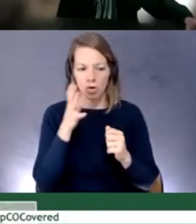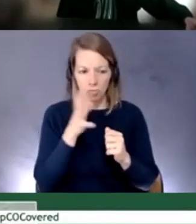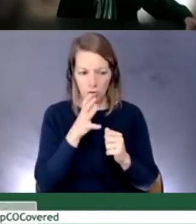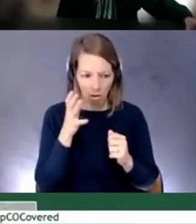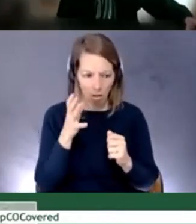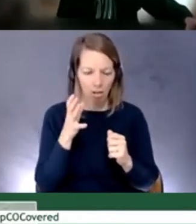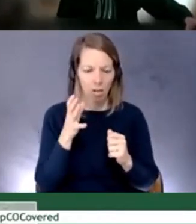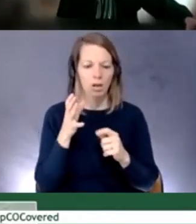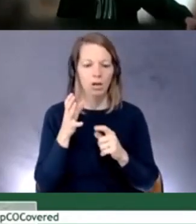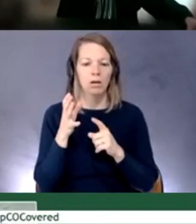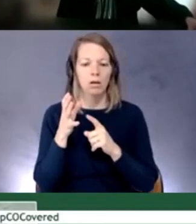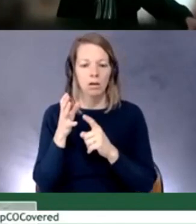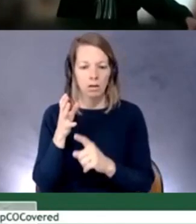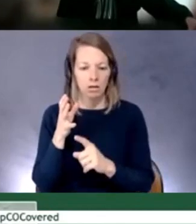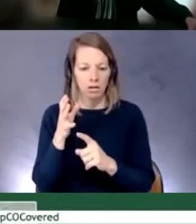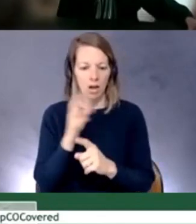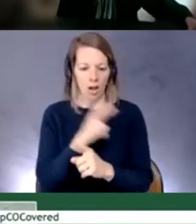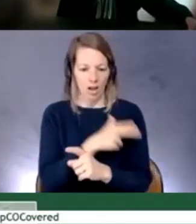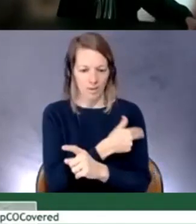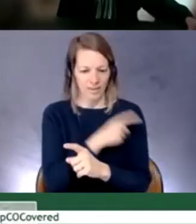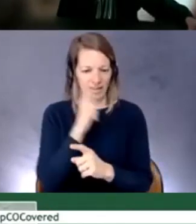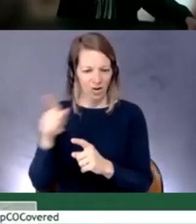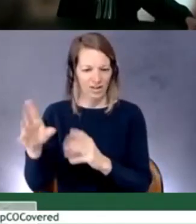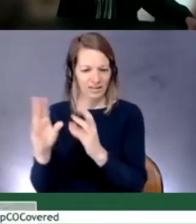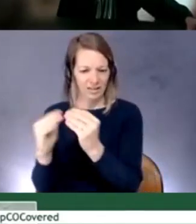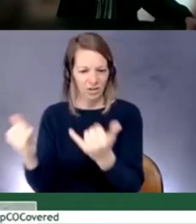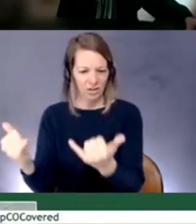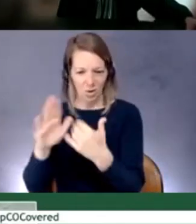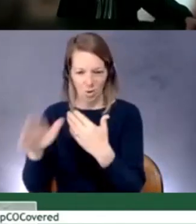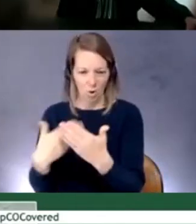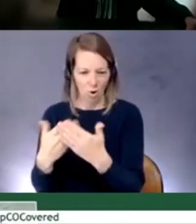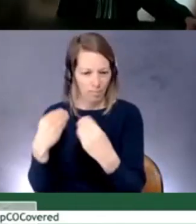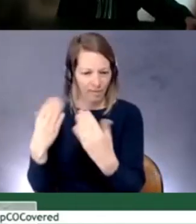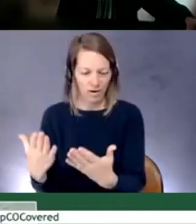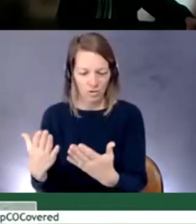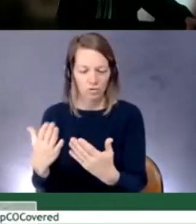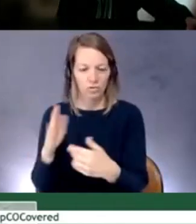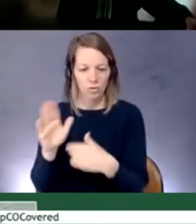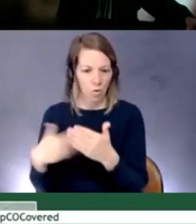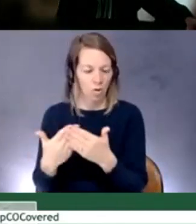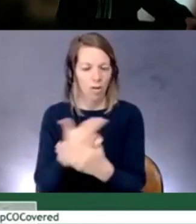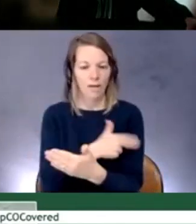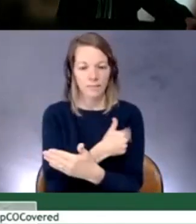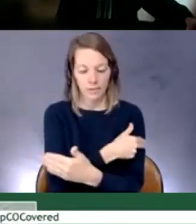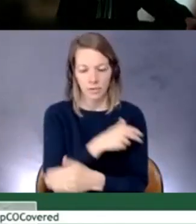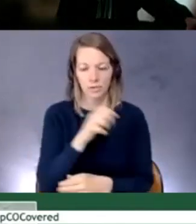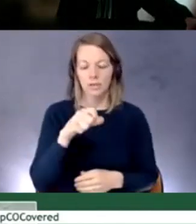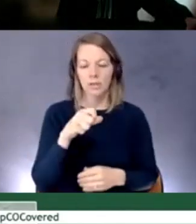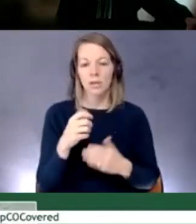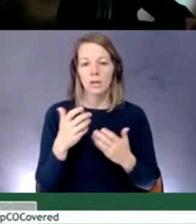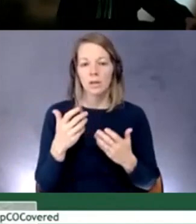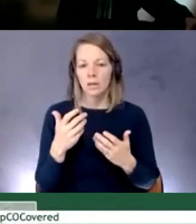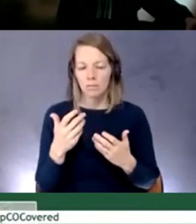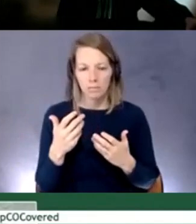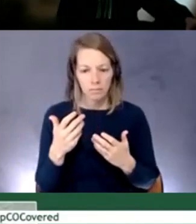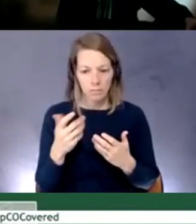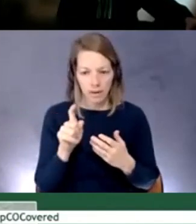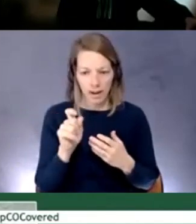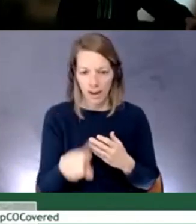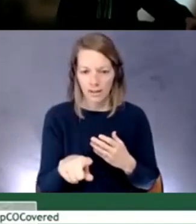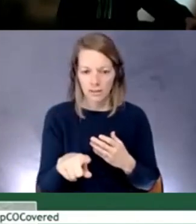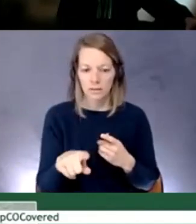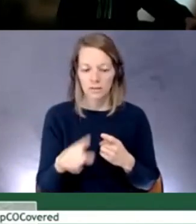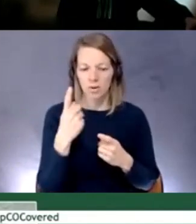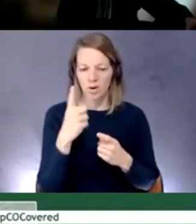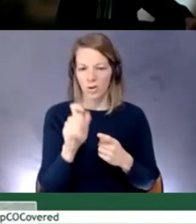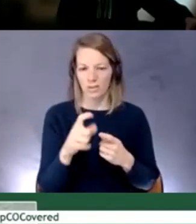session today that includes all providers, very important, all hospitals. So I want to ask one of these questions. I'll